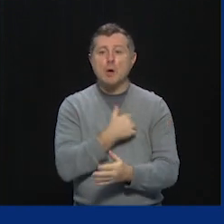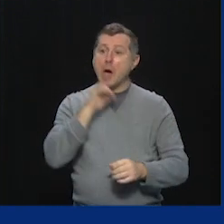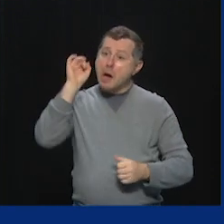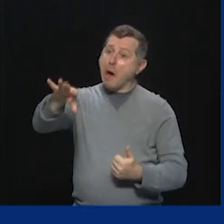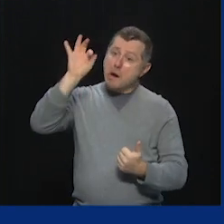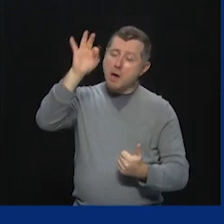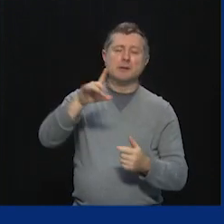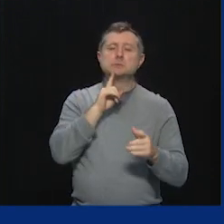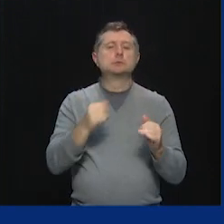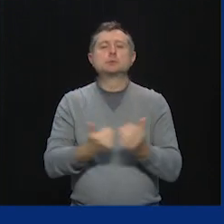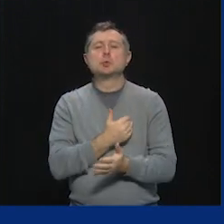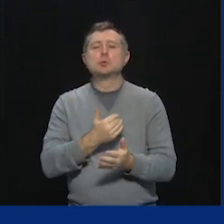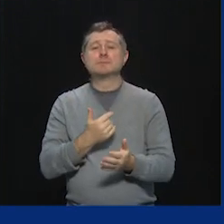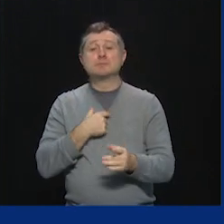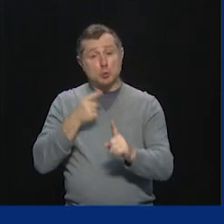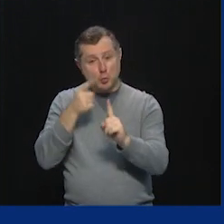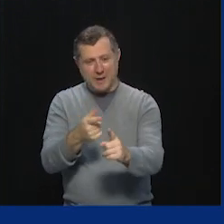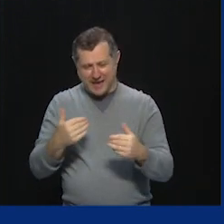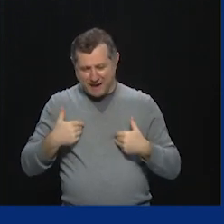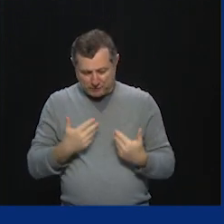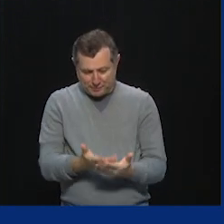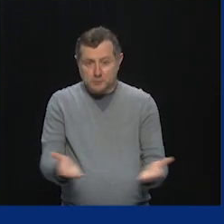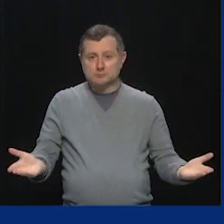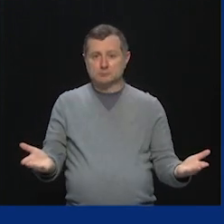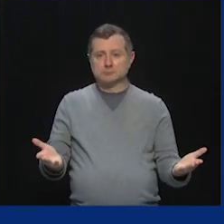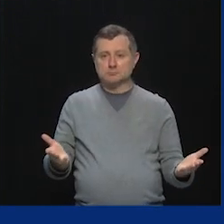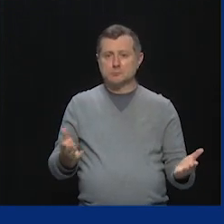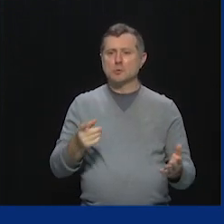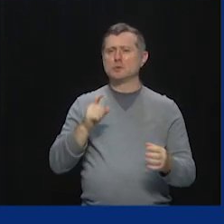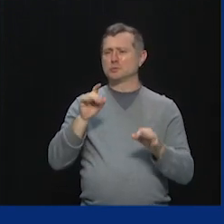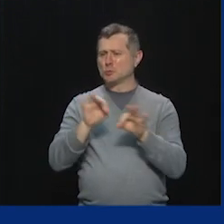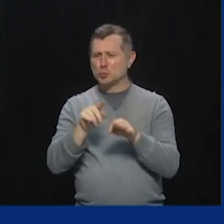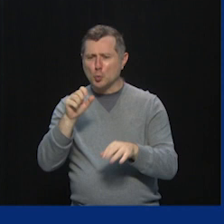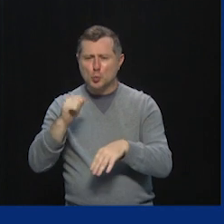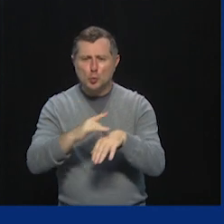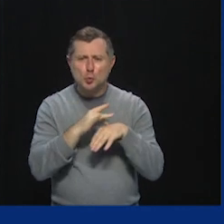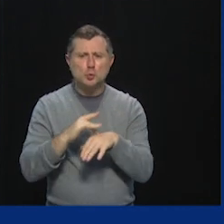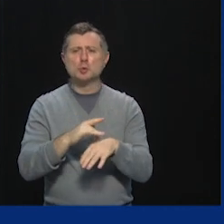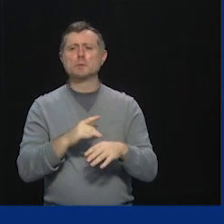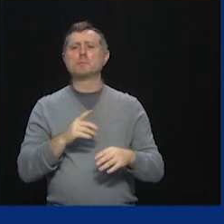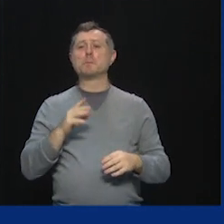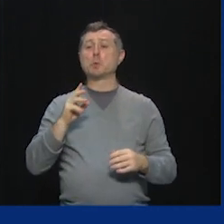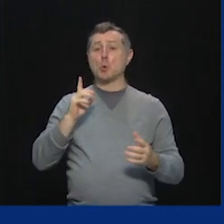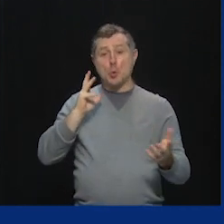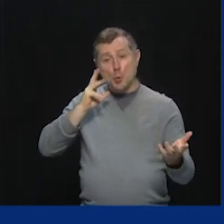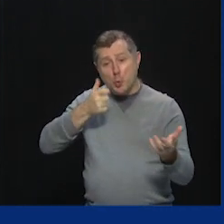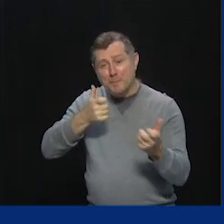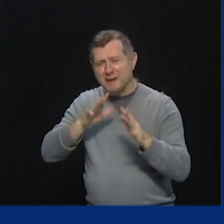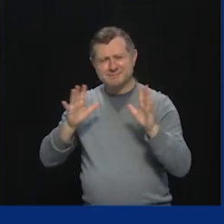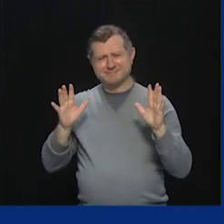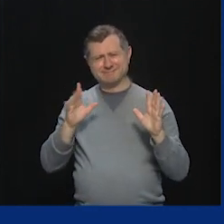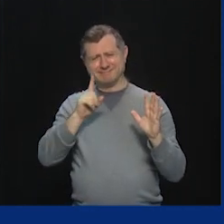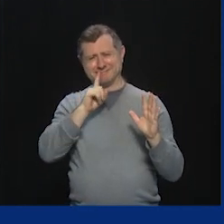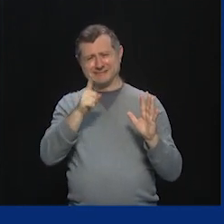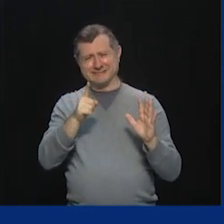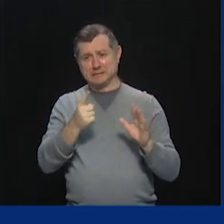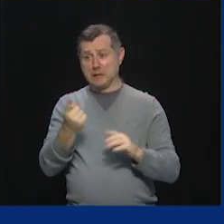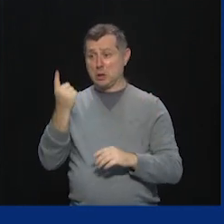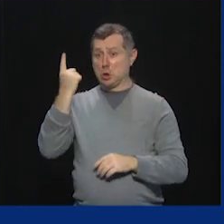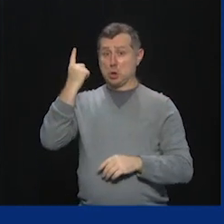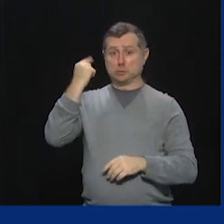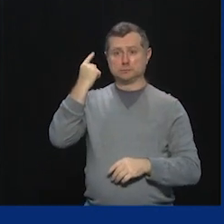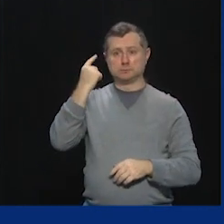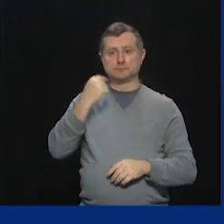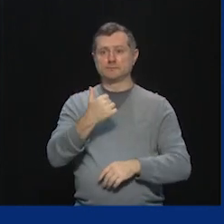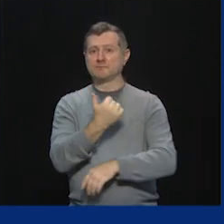having the resources and the tools and the weapons. And we didn't have a vaccination a year ago. We didn't have a vaccination